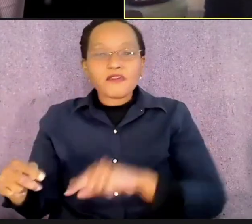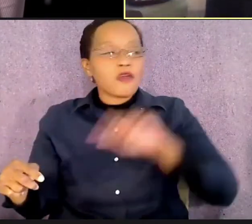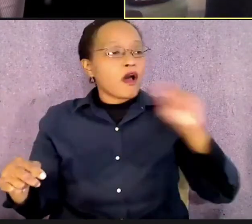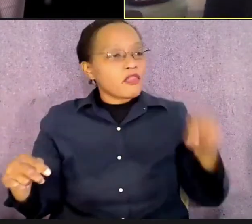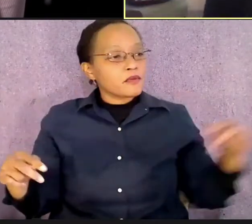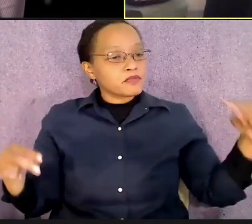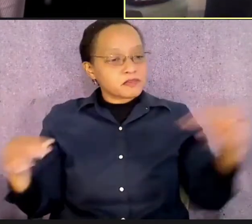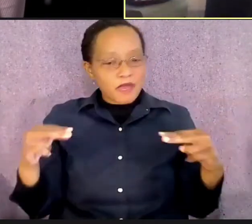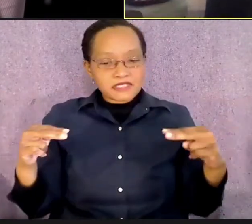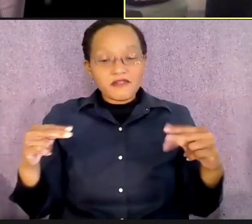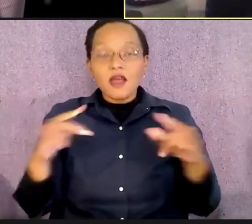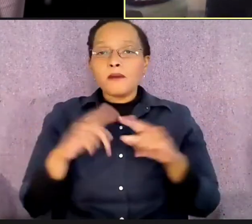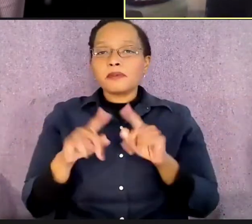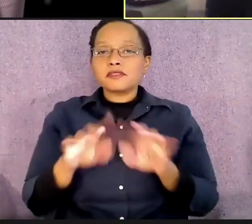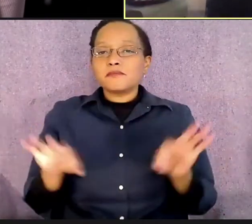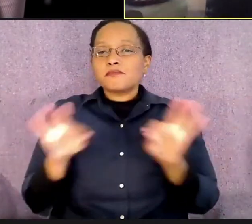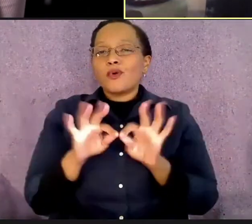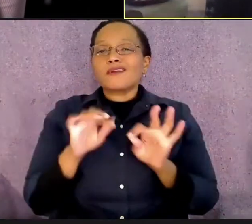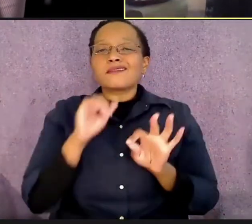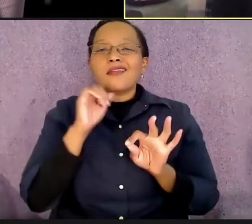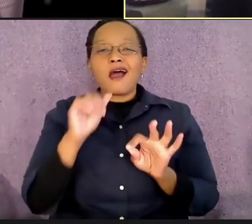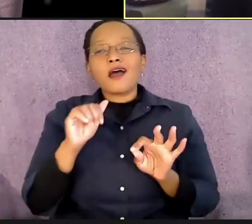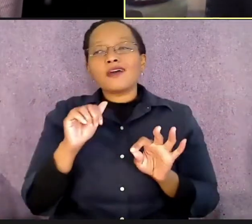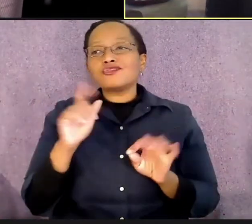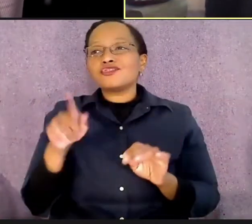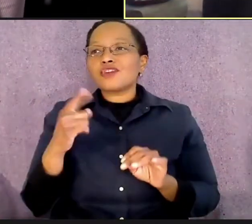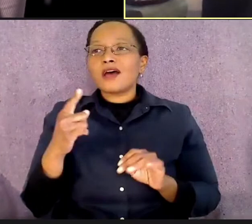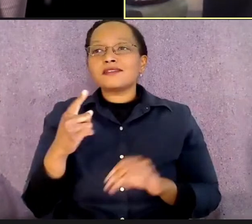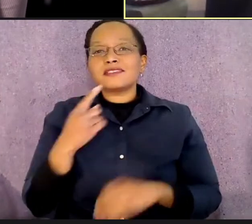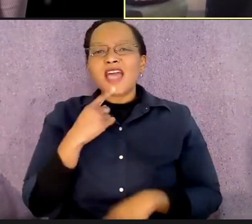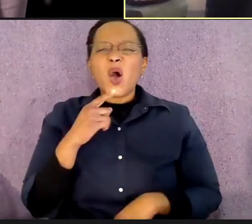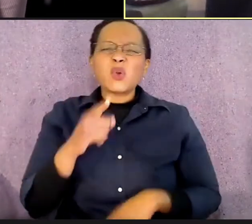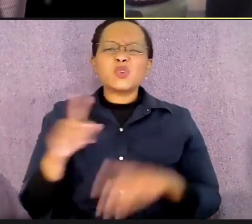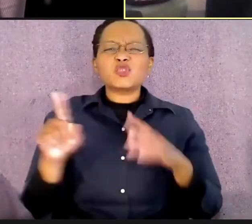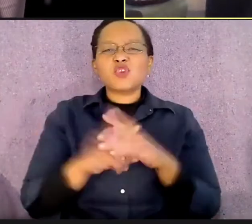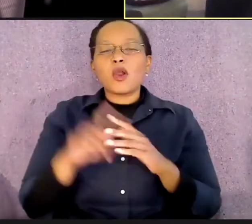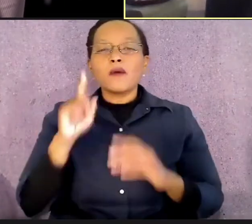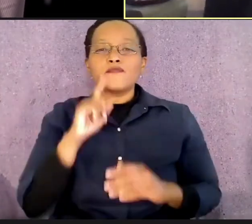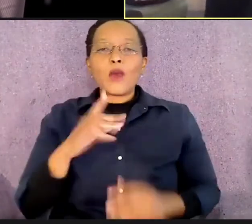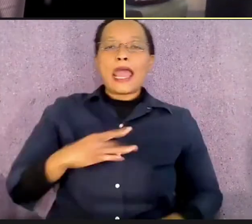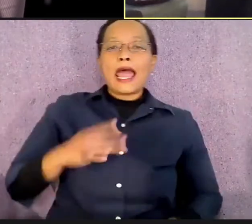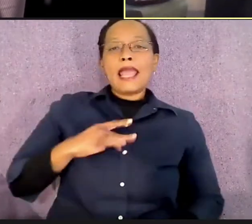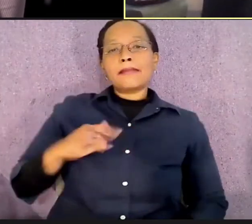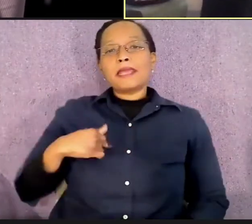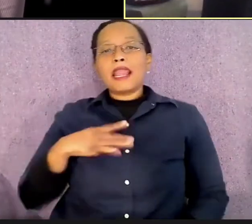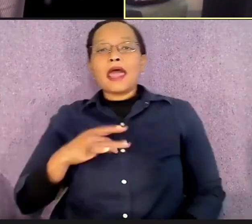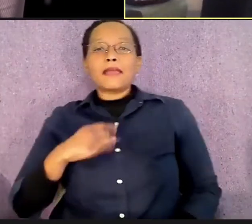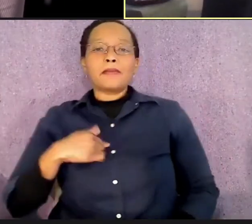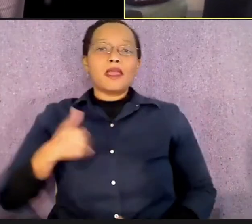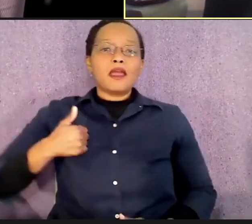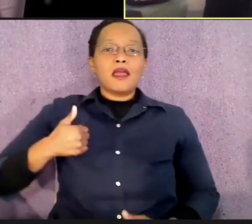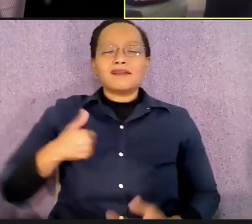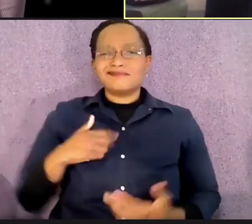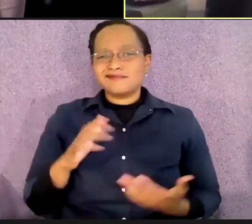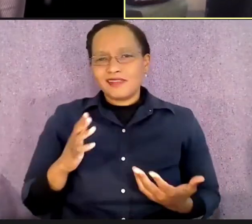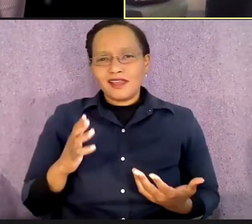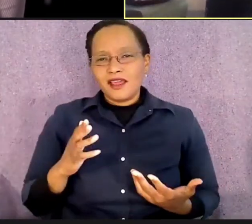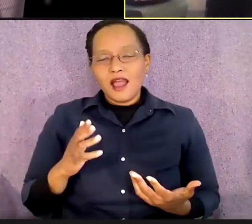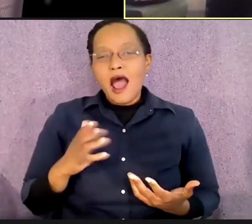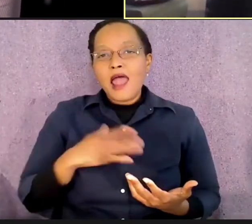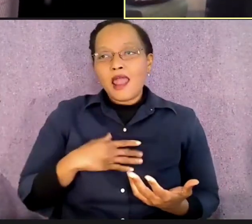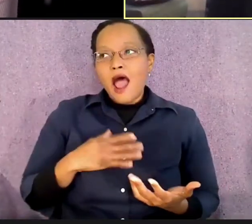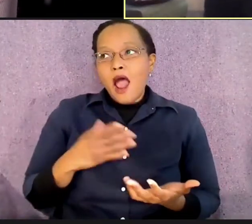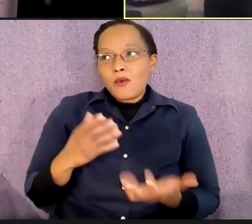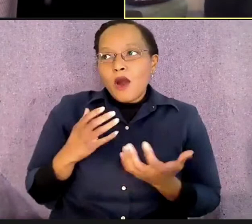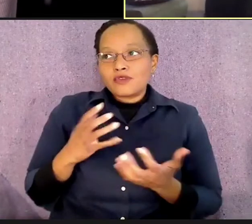clicks. I think that's the thing I'm avoiding, is people where it's like, you showed up for clicks, you didn't show up for conversation. The only time we've ever cut an interview out of the show that I was like,